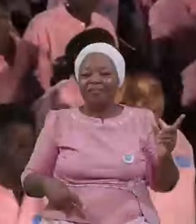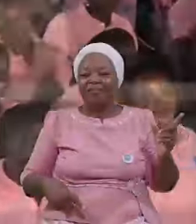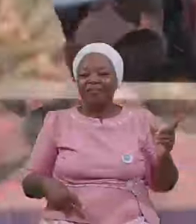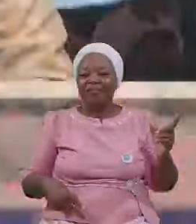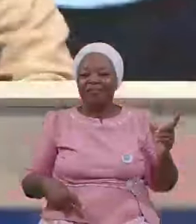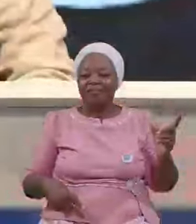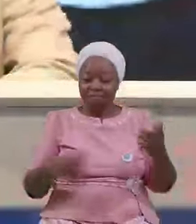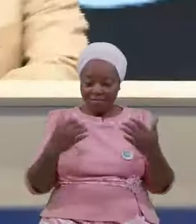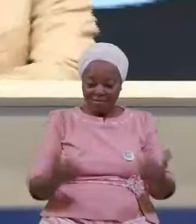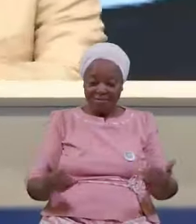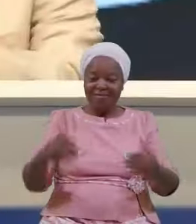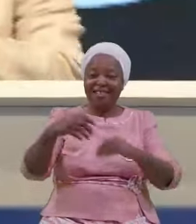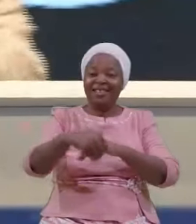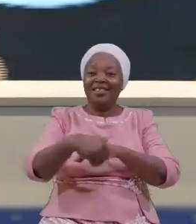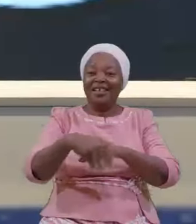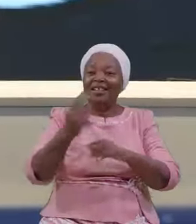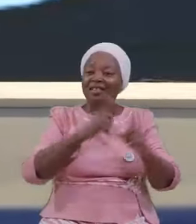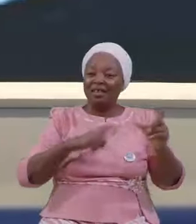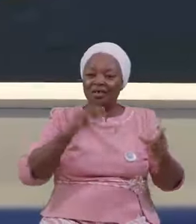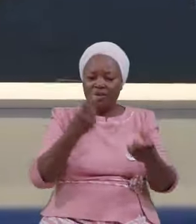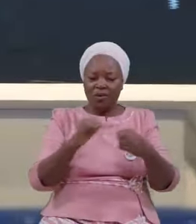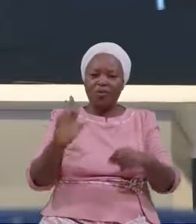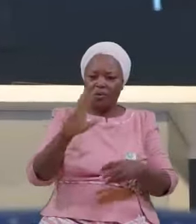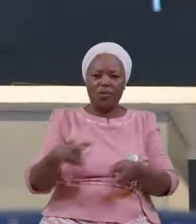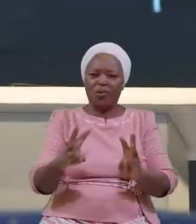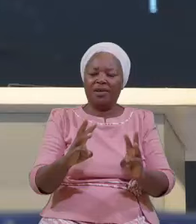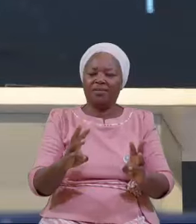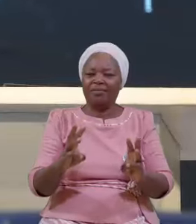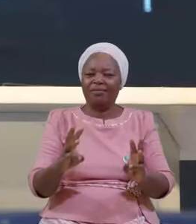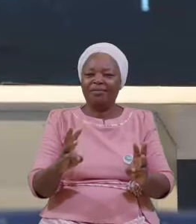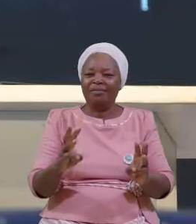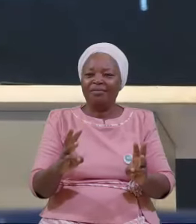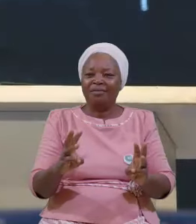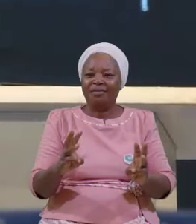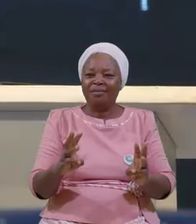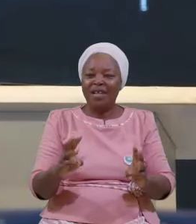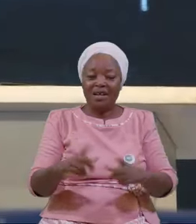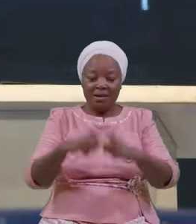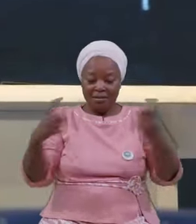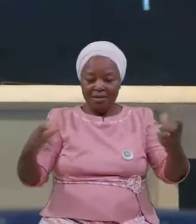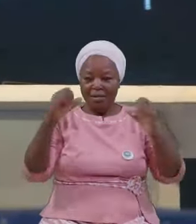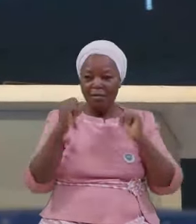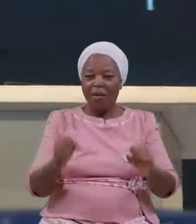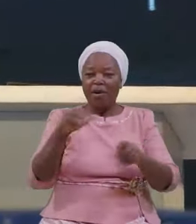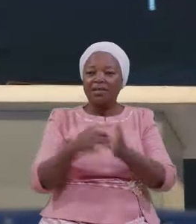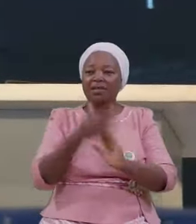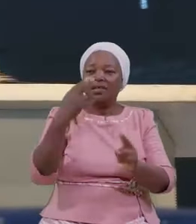Tonight, the Lord is coming your way. Mighty power,